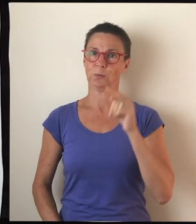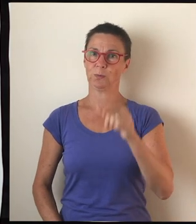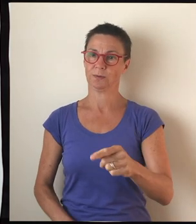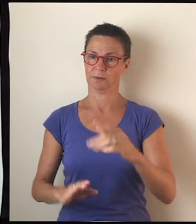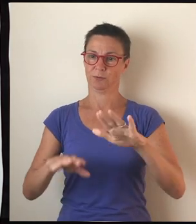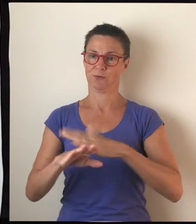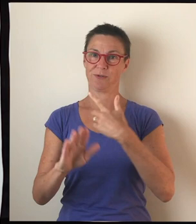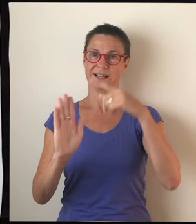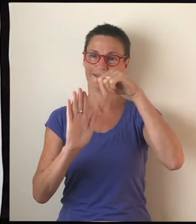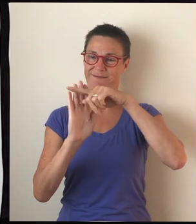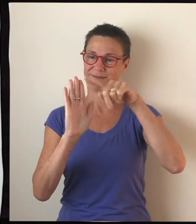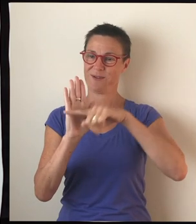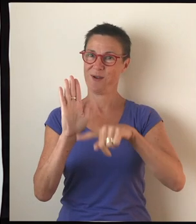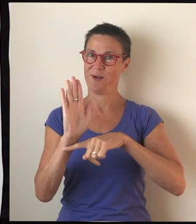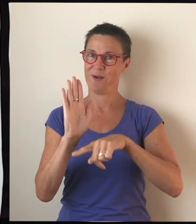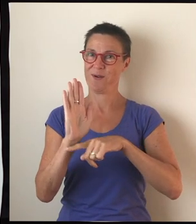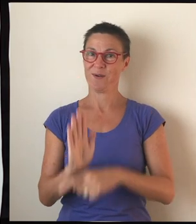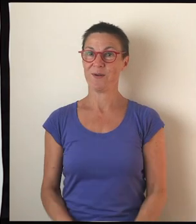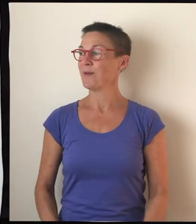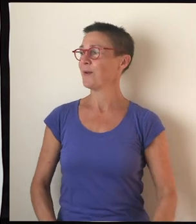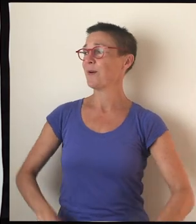always use the Green Cross